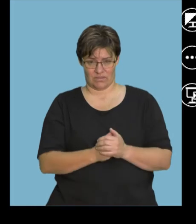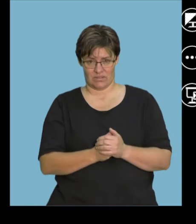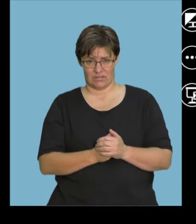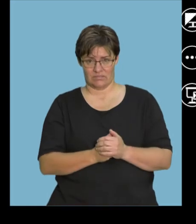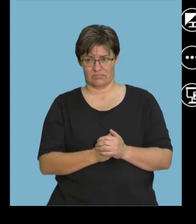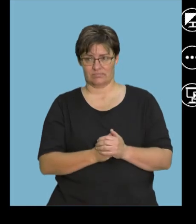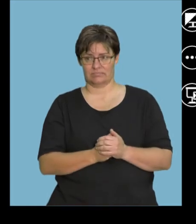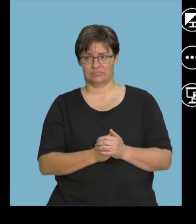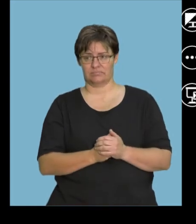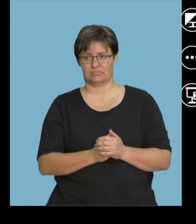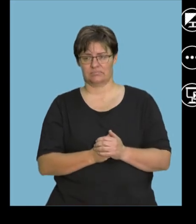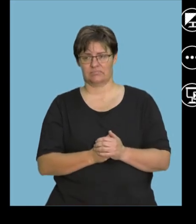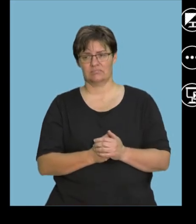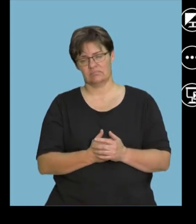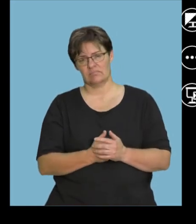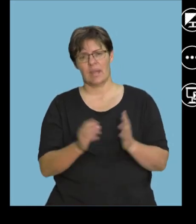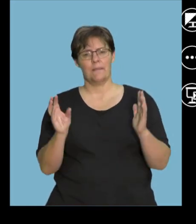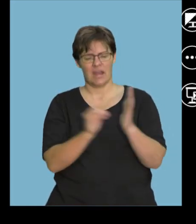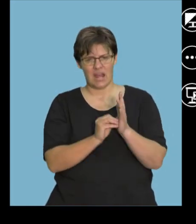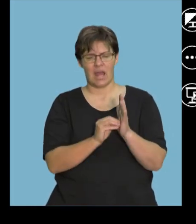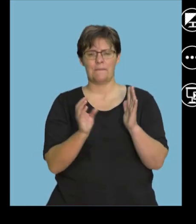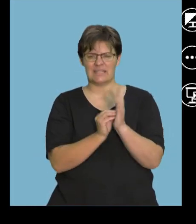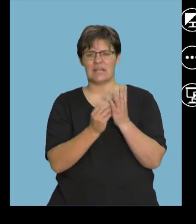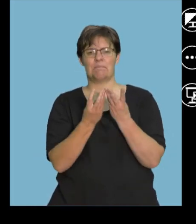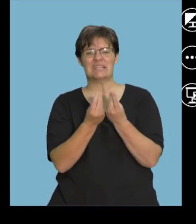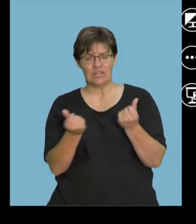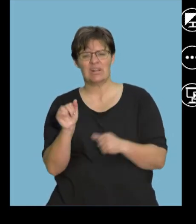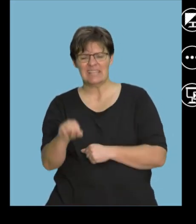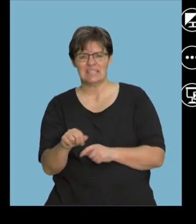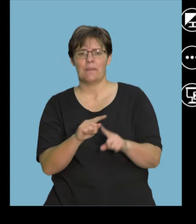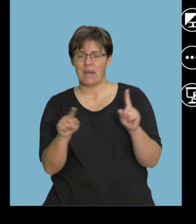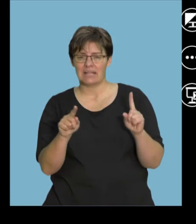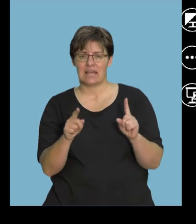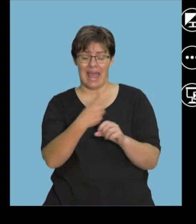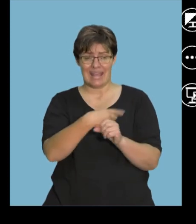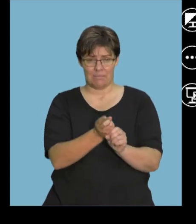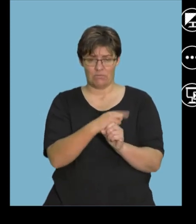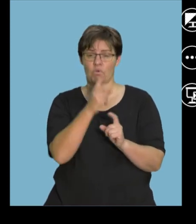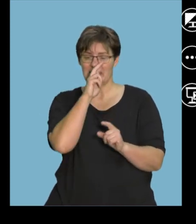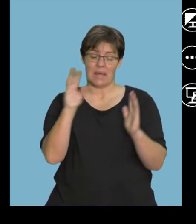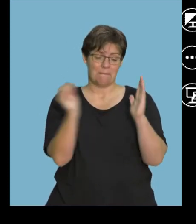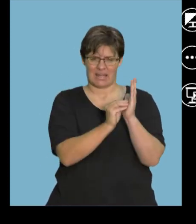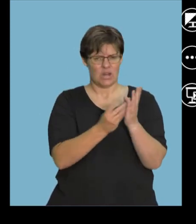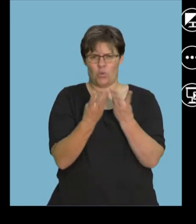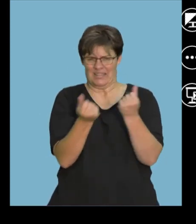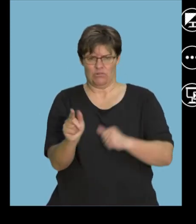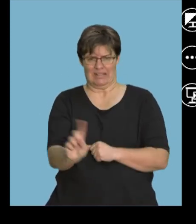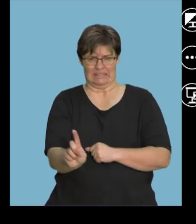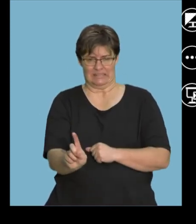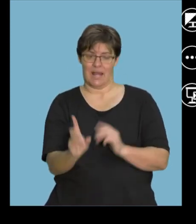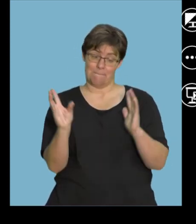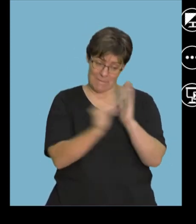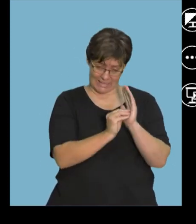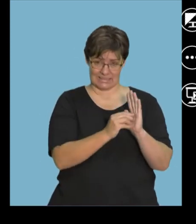magnetic material, right? Yes, a magnet is a magnetic material, but for a compass, you need a magnet, not a magnetic